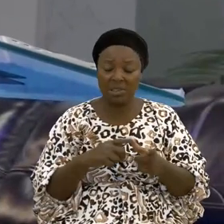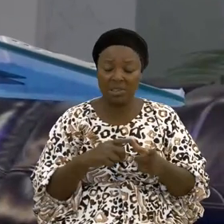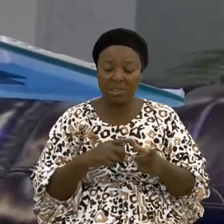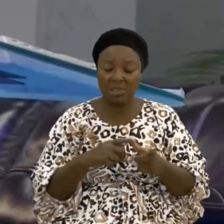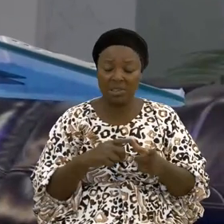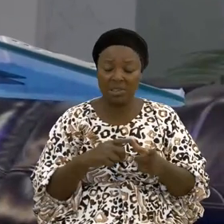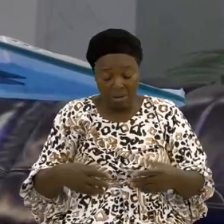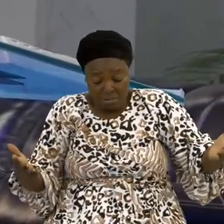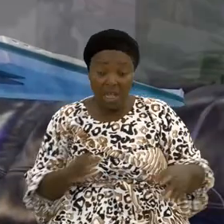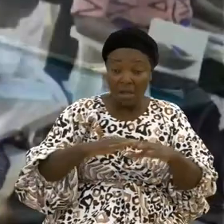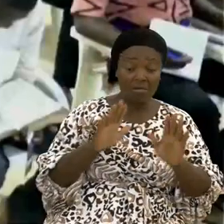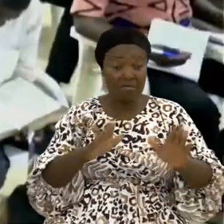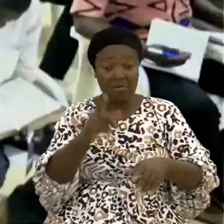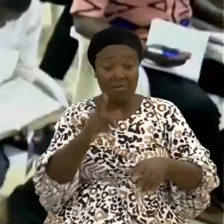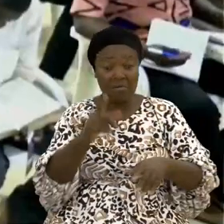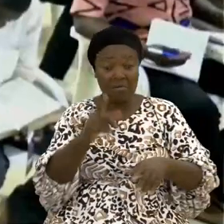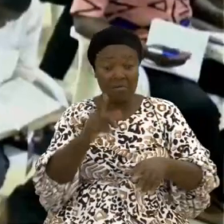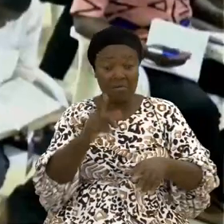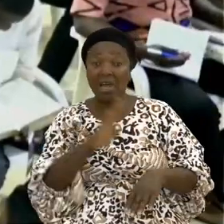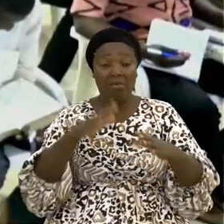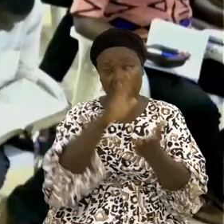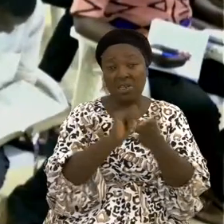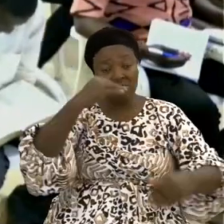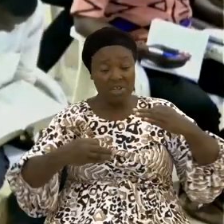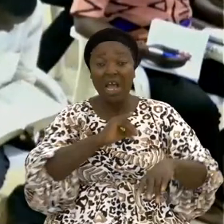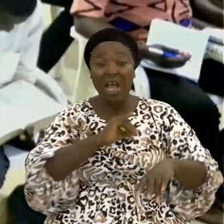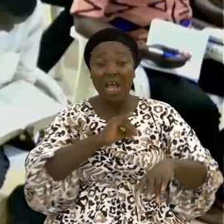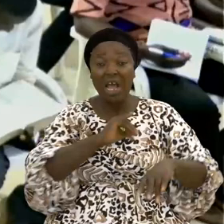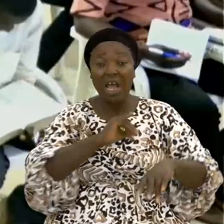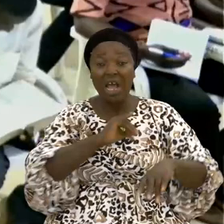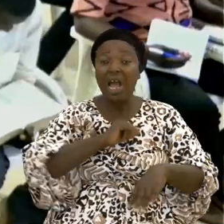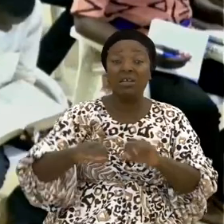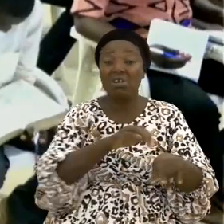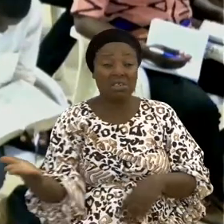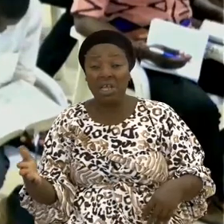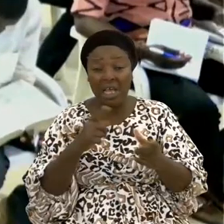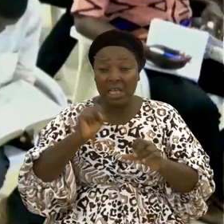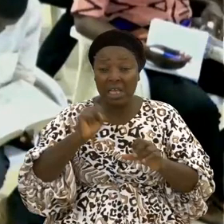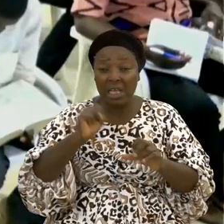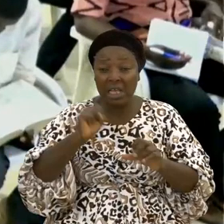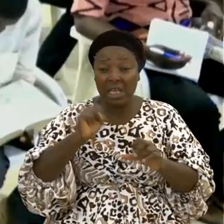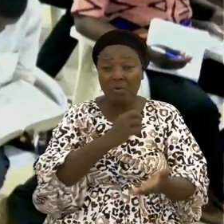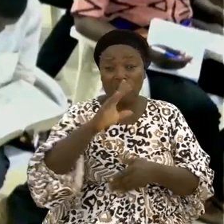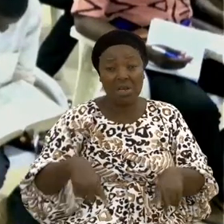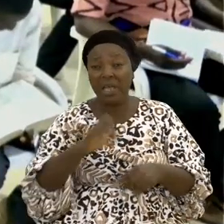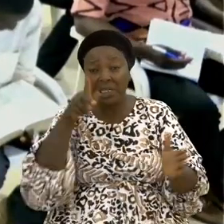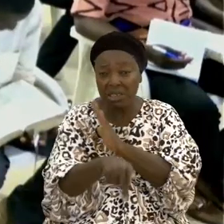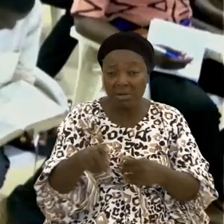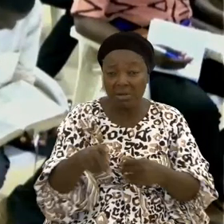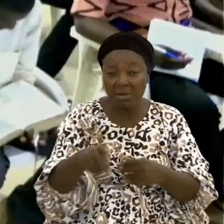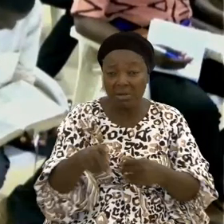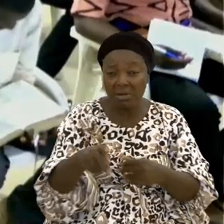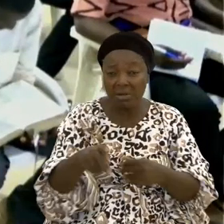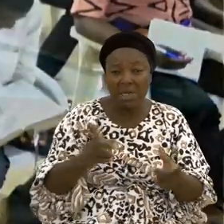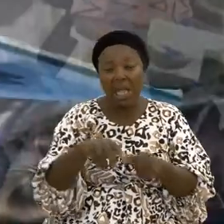fear God. I don't believe there's judgment. I can do anything. I can waste your life. I can do this and